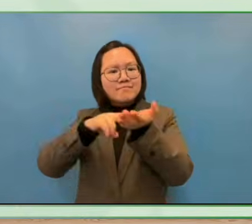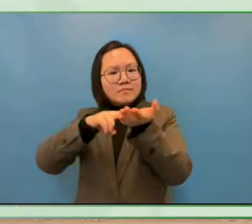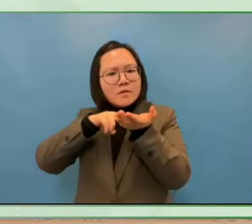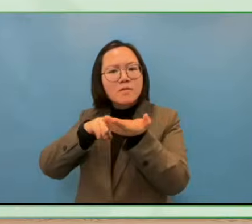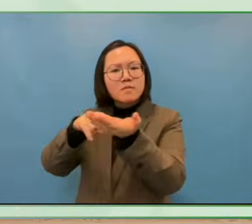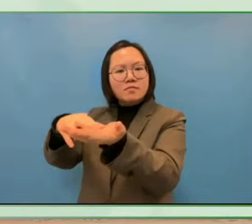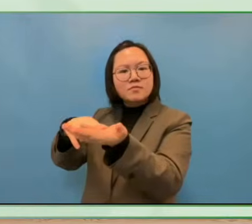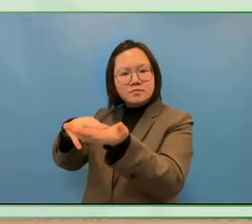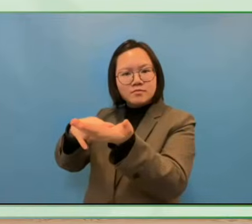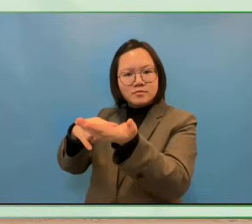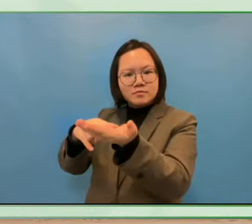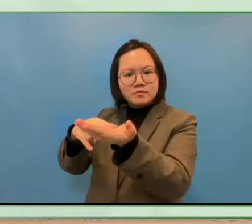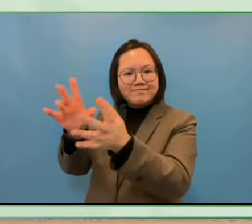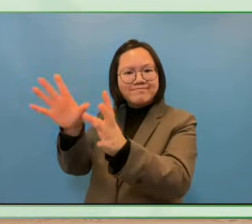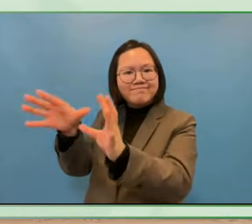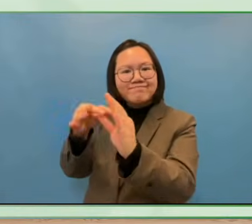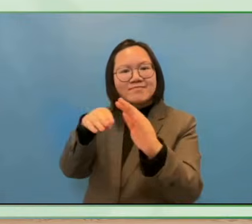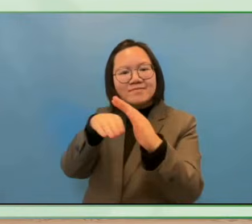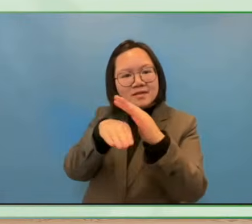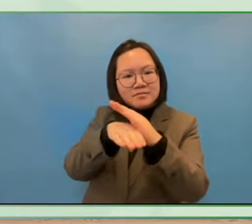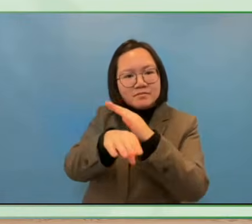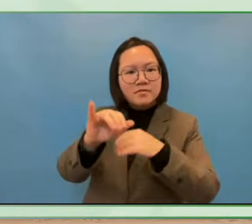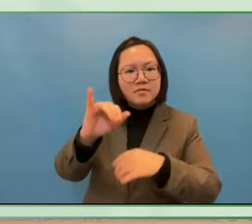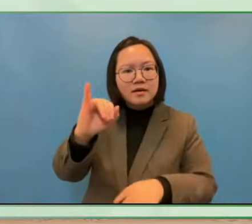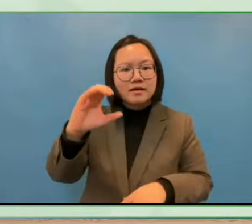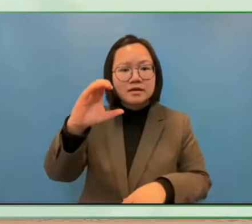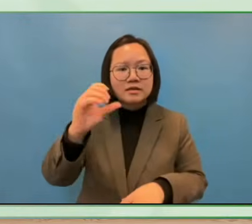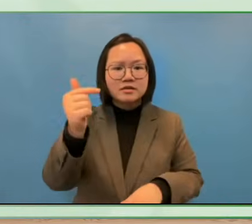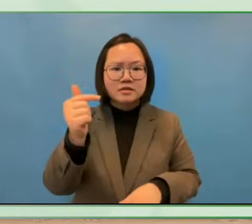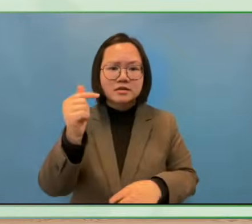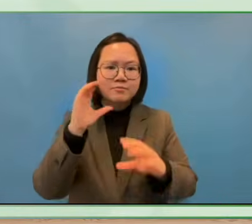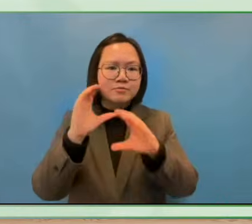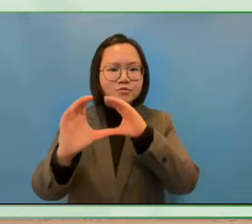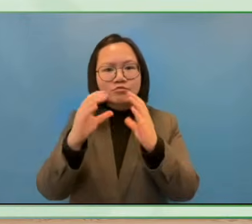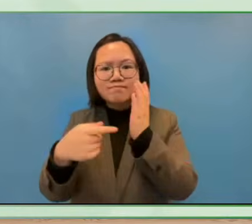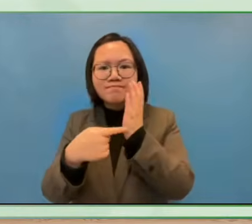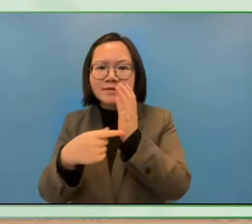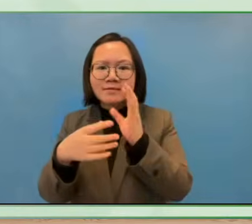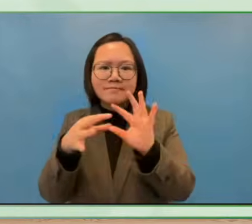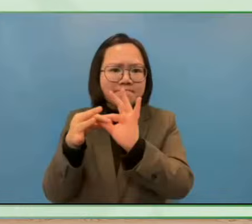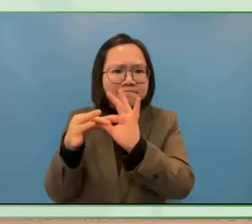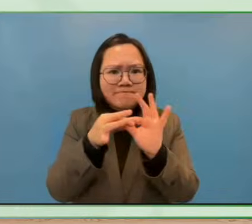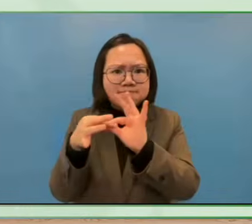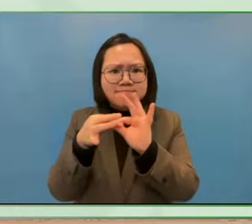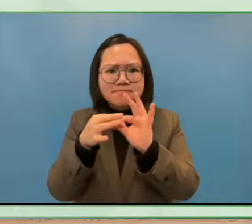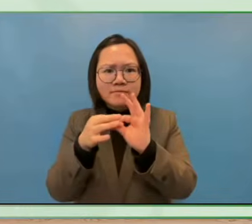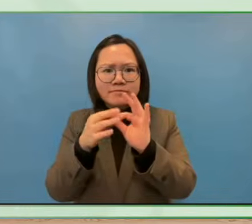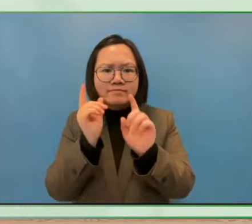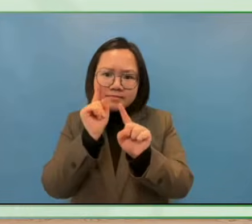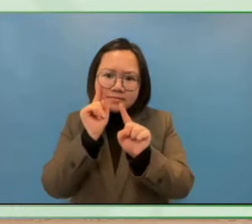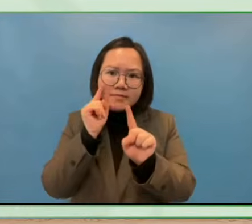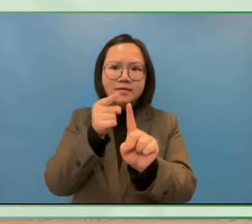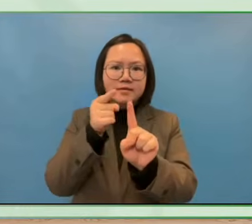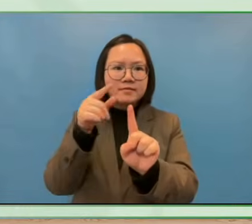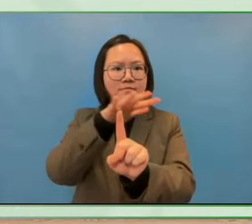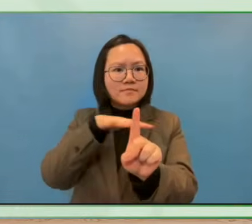ICT, but included also crisis response solutions. We received